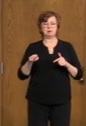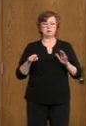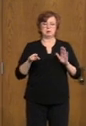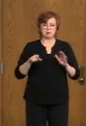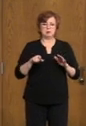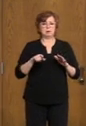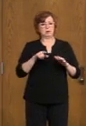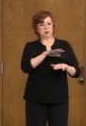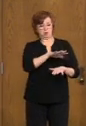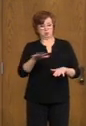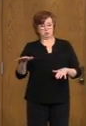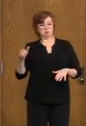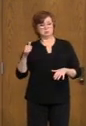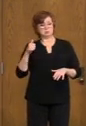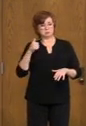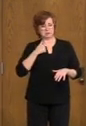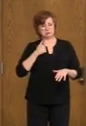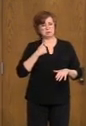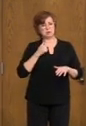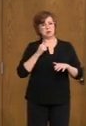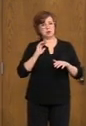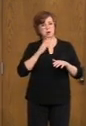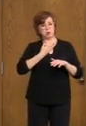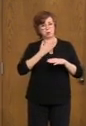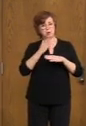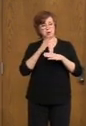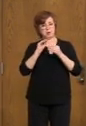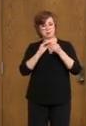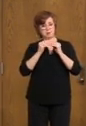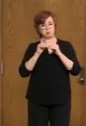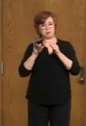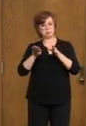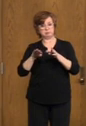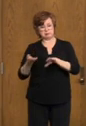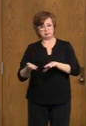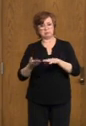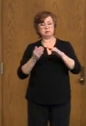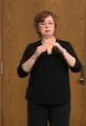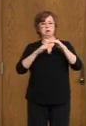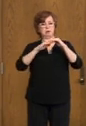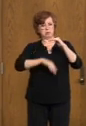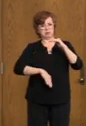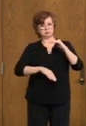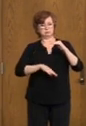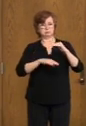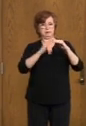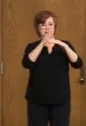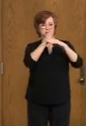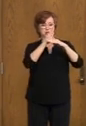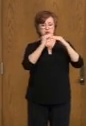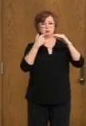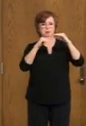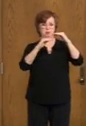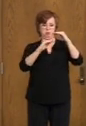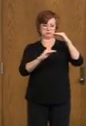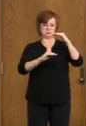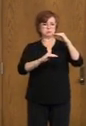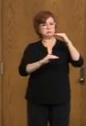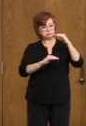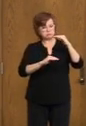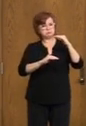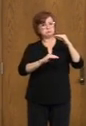average when it comes to the number of fatalities due to COVID-19. And a credit to our long-term care staff in